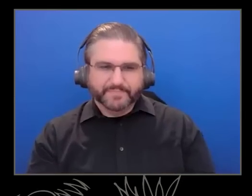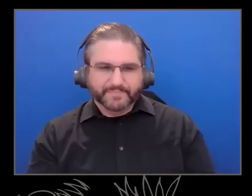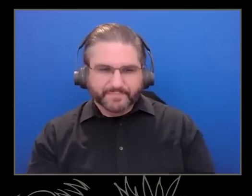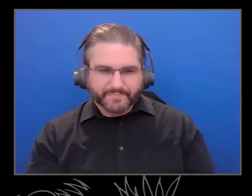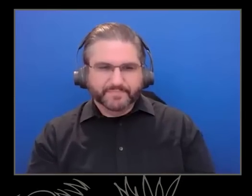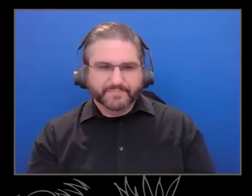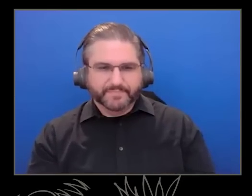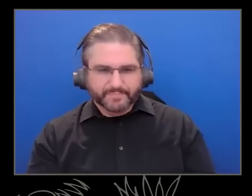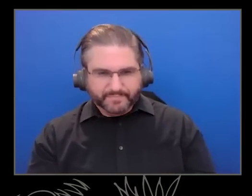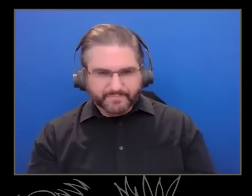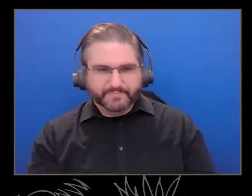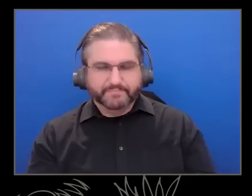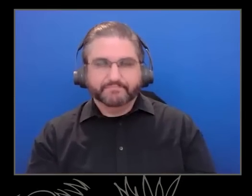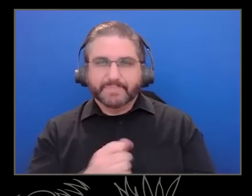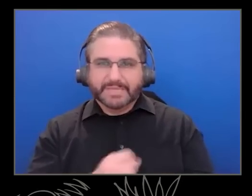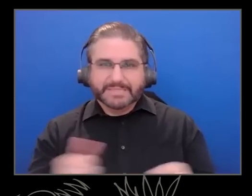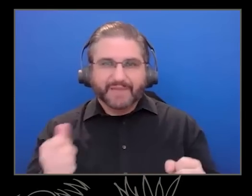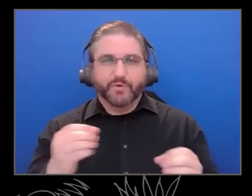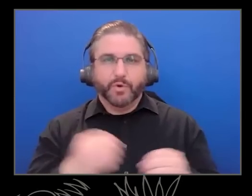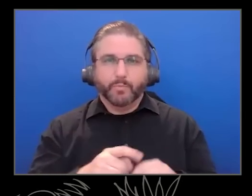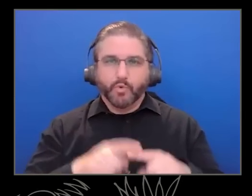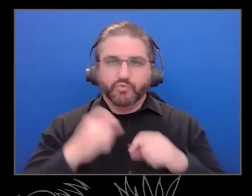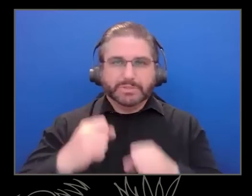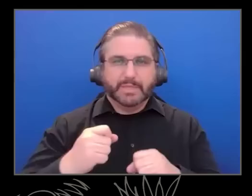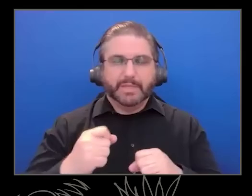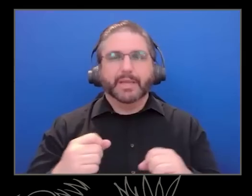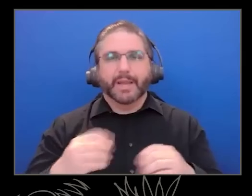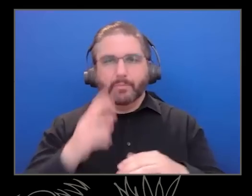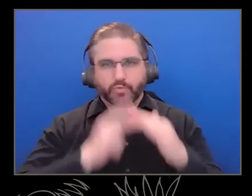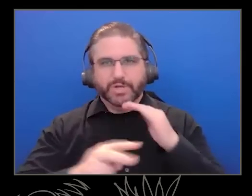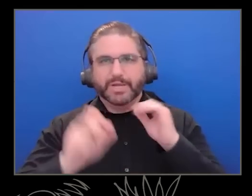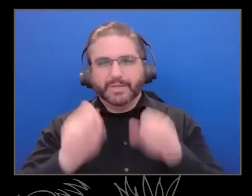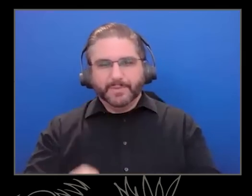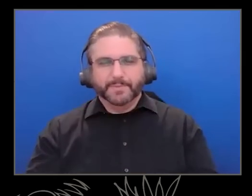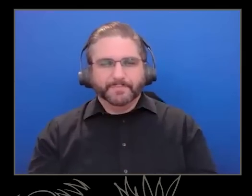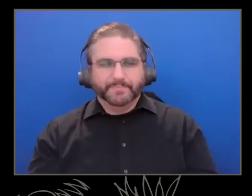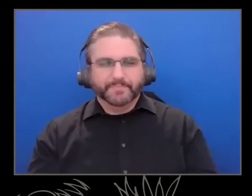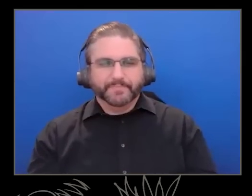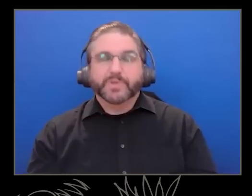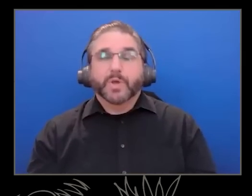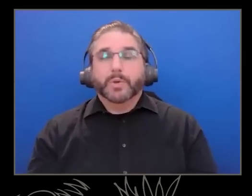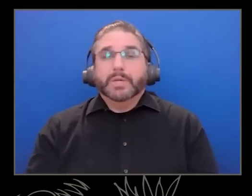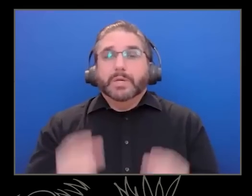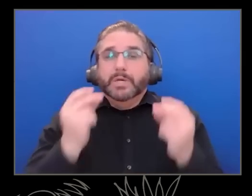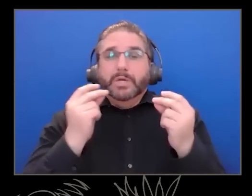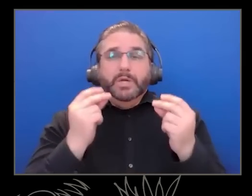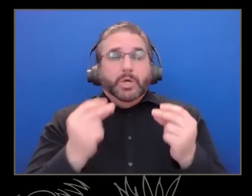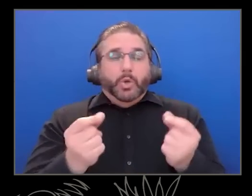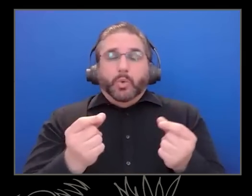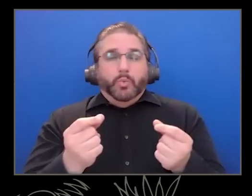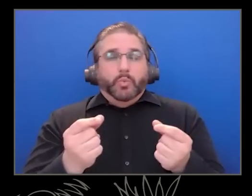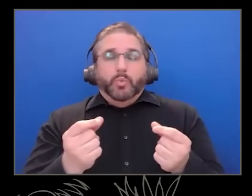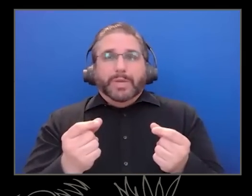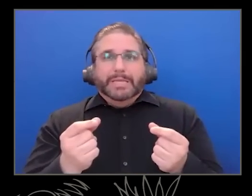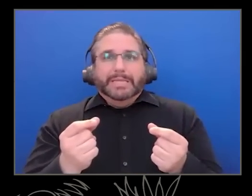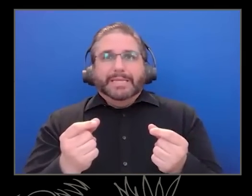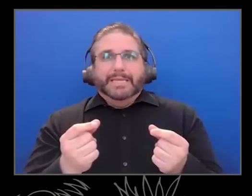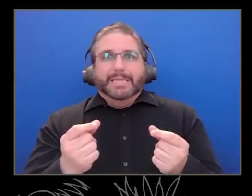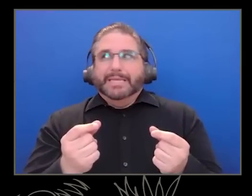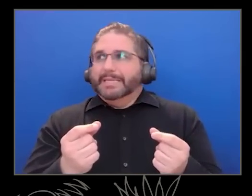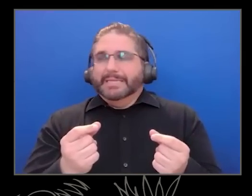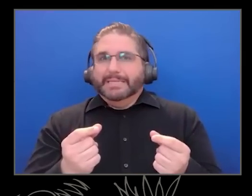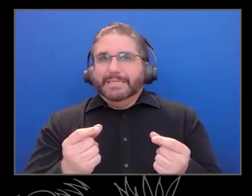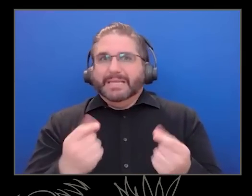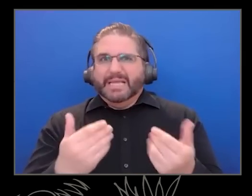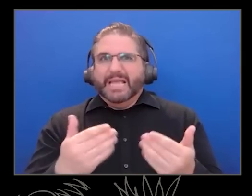safer, more resilient, and predictable. So to quickly get us out of here to our break, we're going to